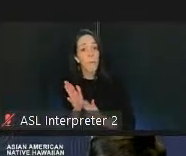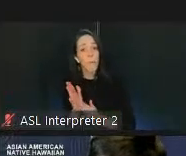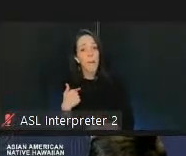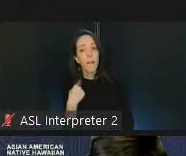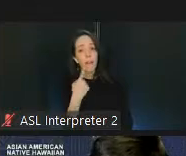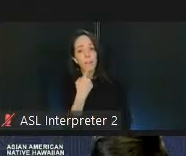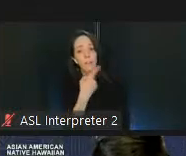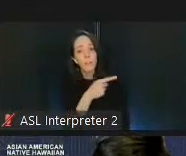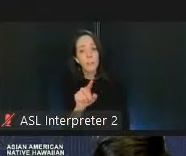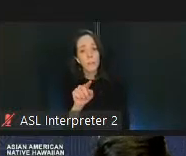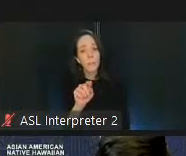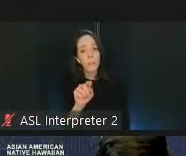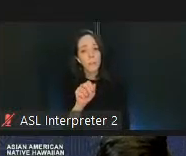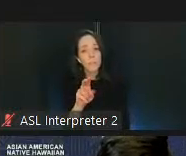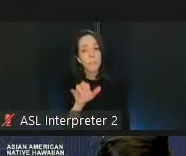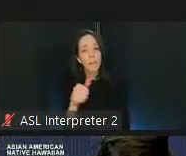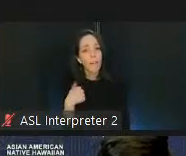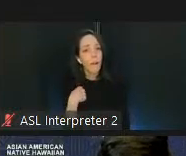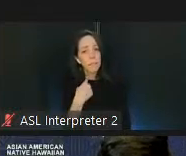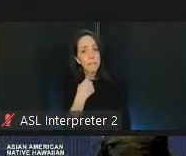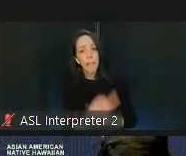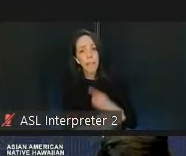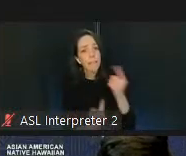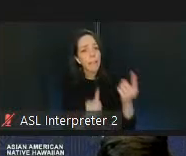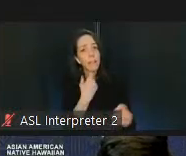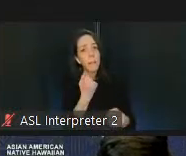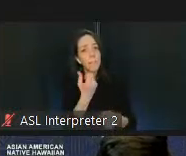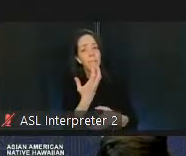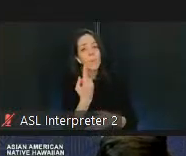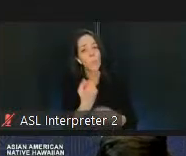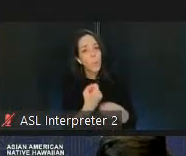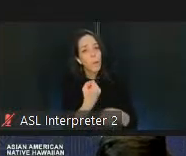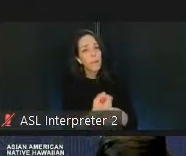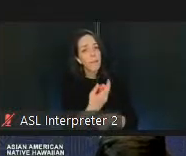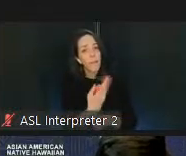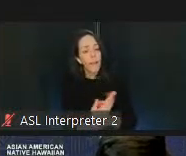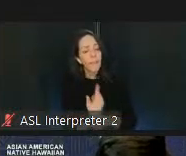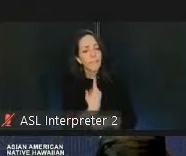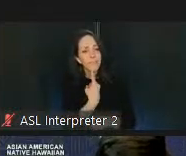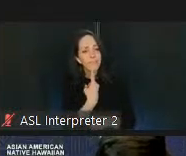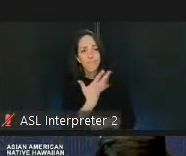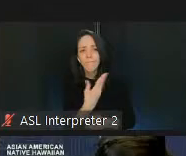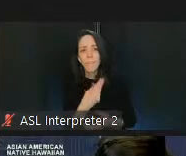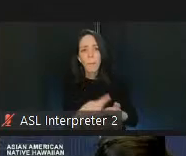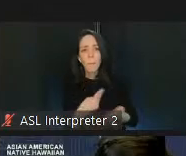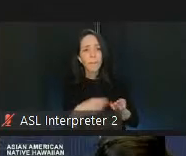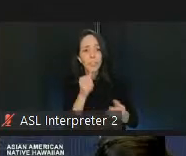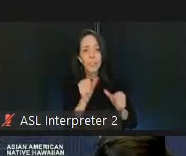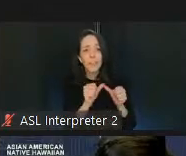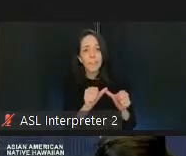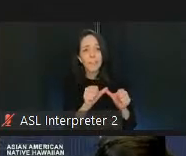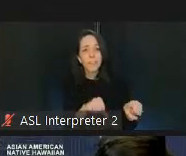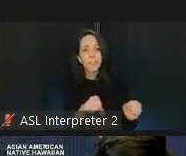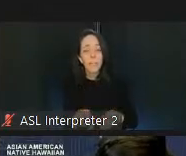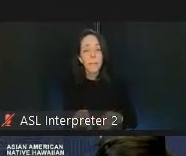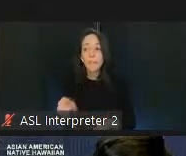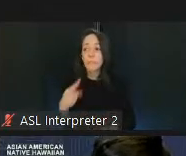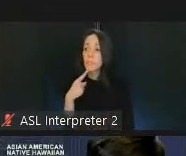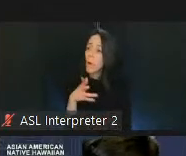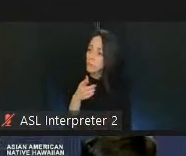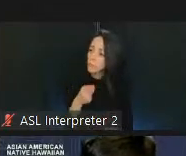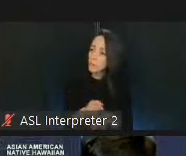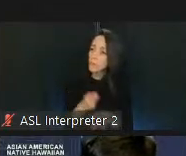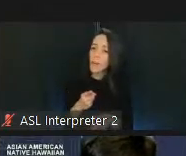budget was sustainable. And to her credit, she's in there digging away saying, you're right, it wasn't. Having said that, Rodney,